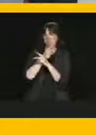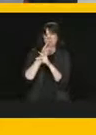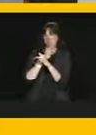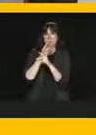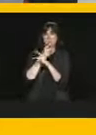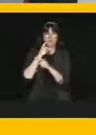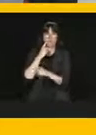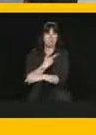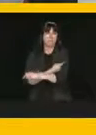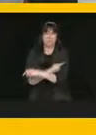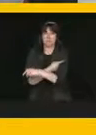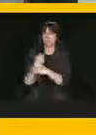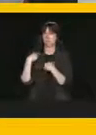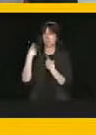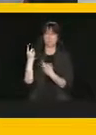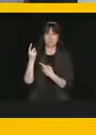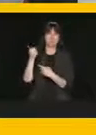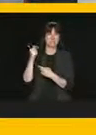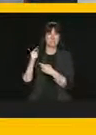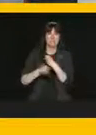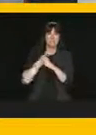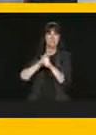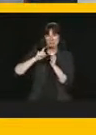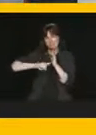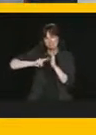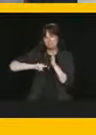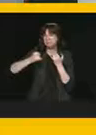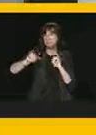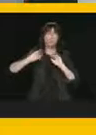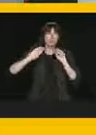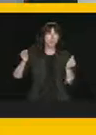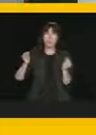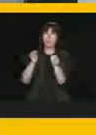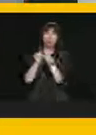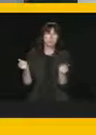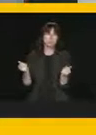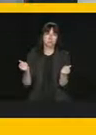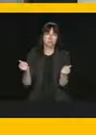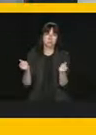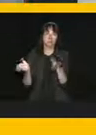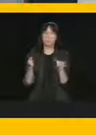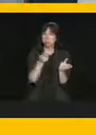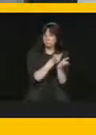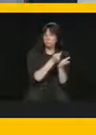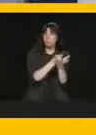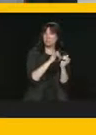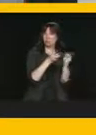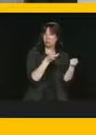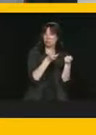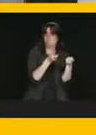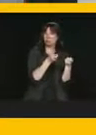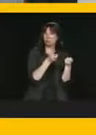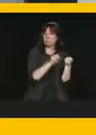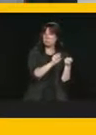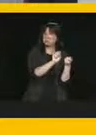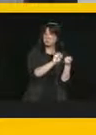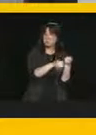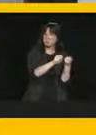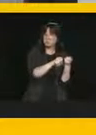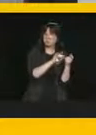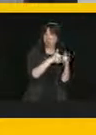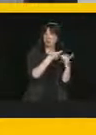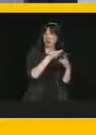vaccine even after decades of research into a vaccine. There are treatments to manage the spread